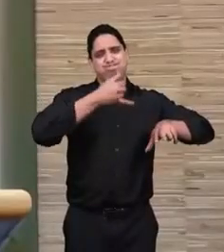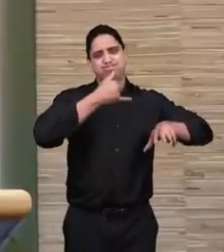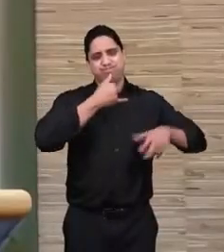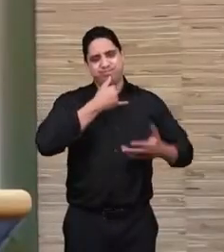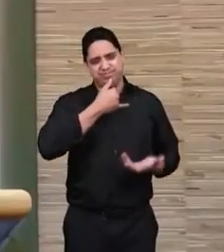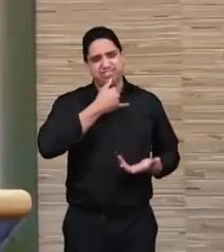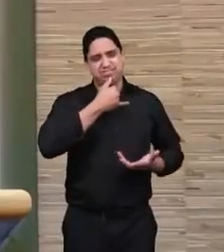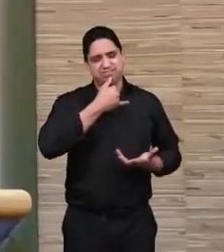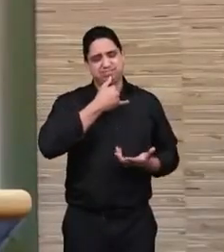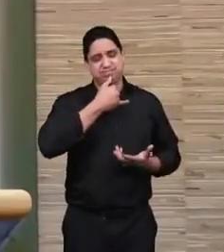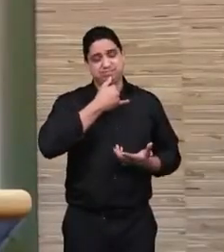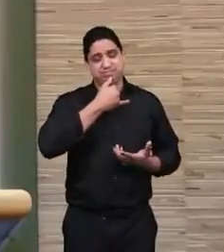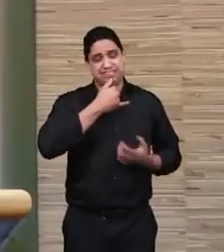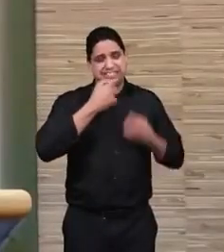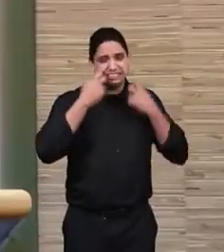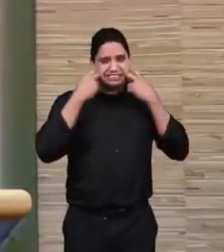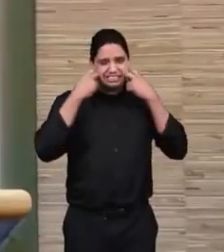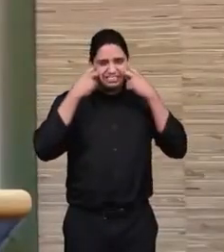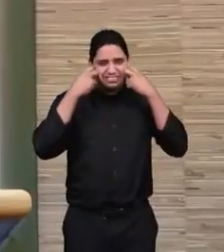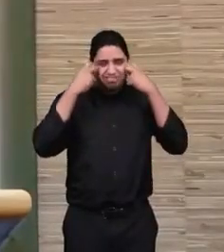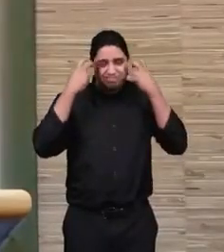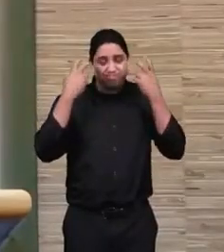sadness and distress. This week,